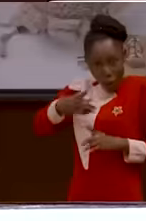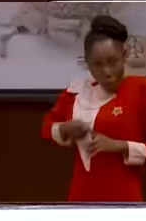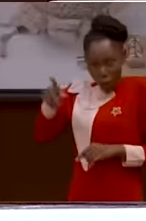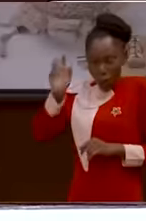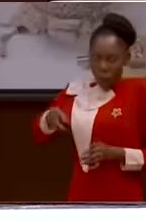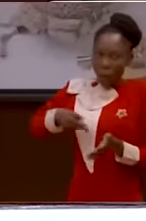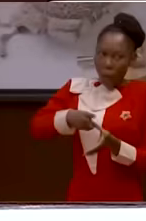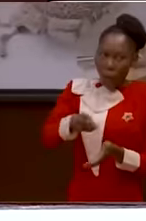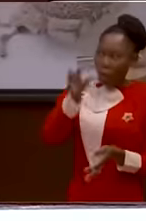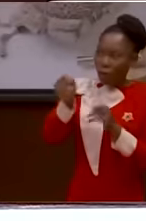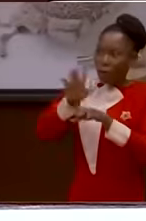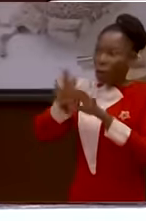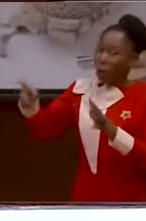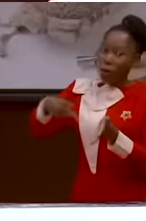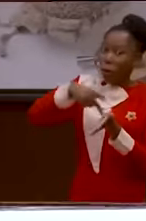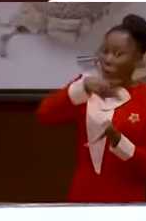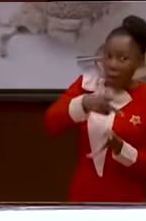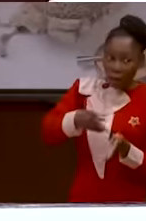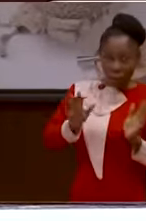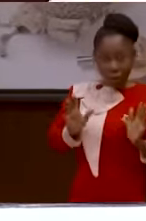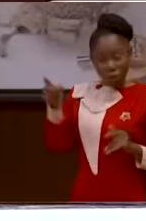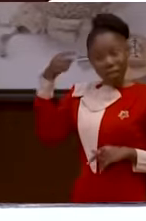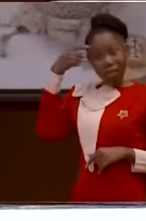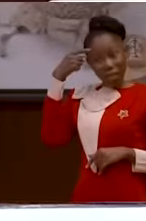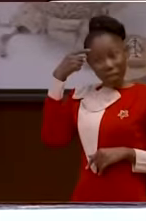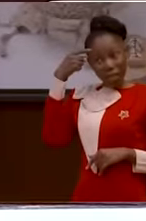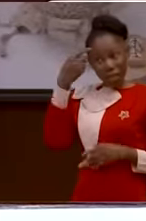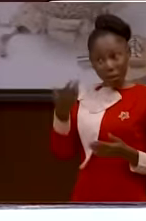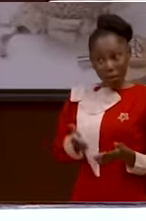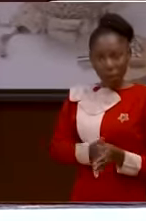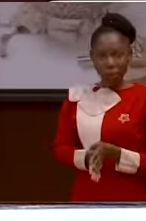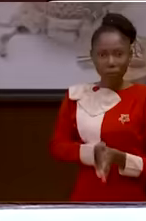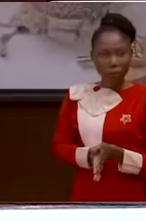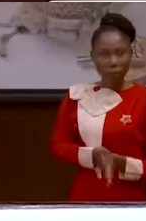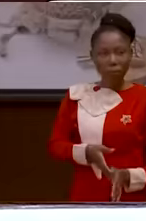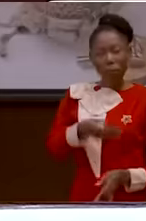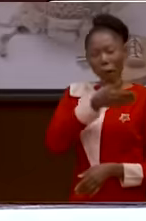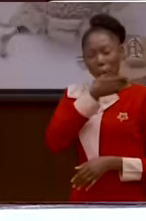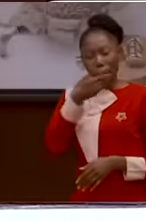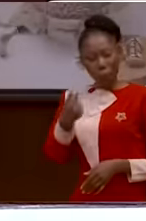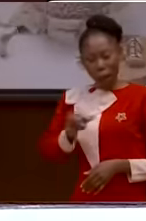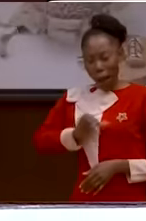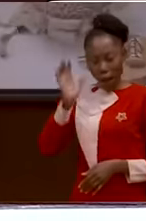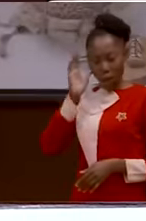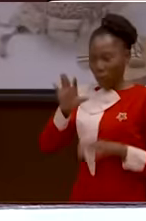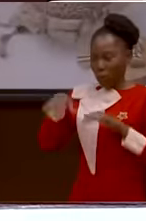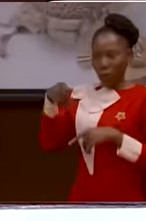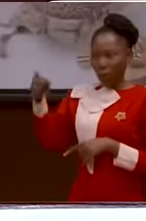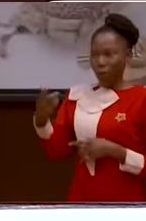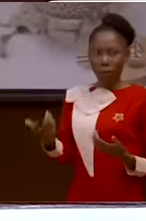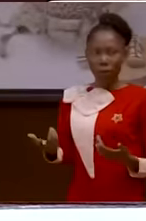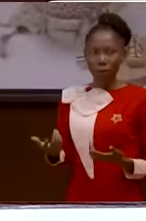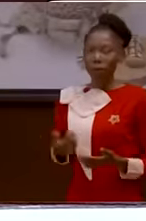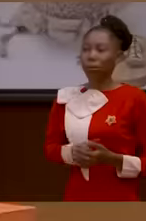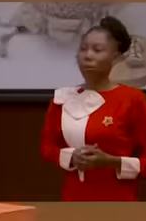story. If you are not ready to give something that is reasonable, you think you can afford, that is reasonable, I'll give you a figure. And